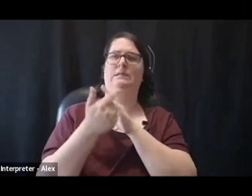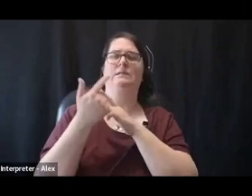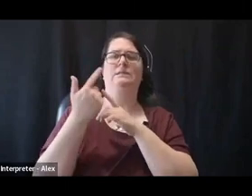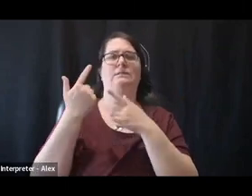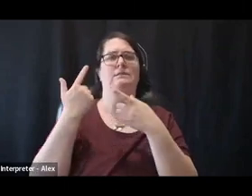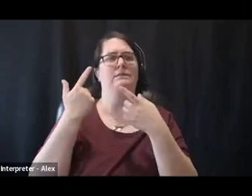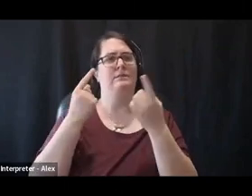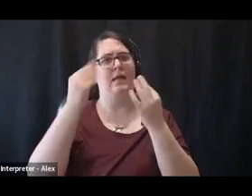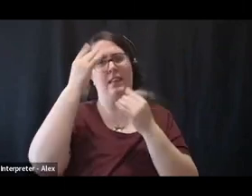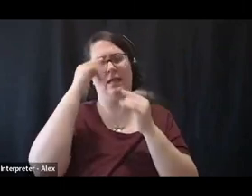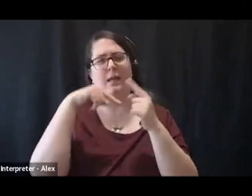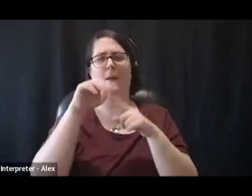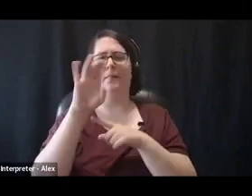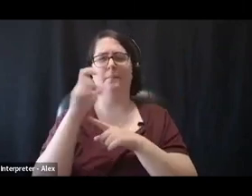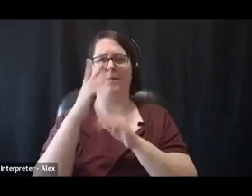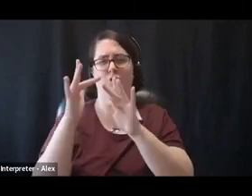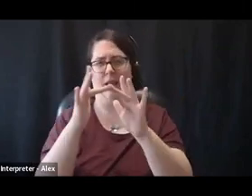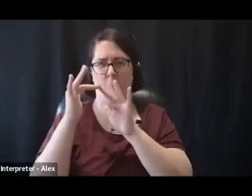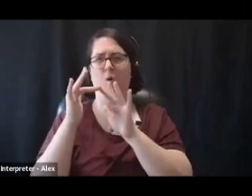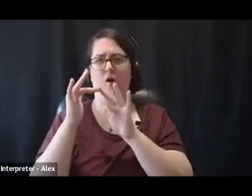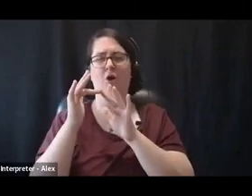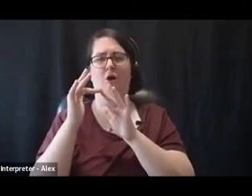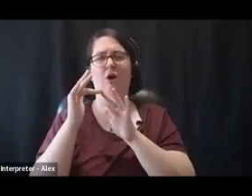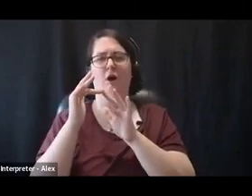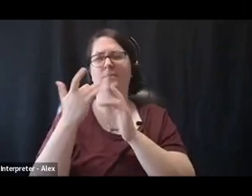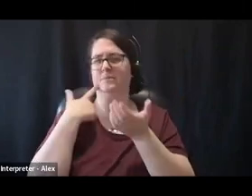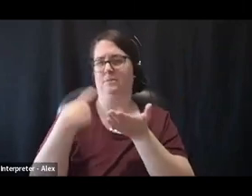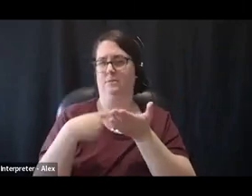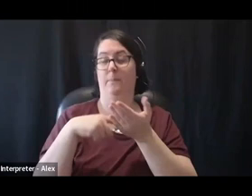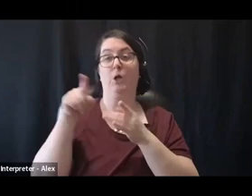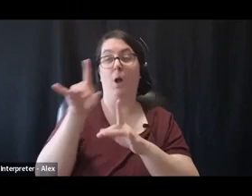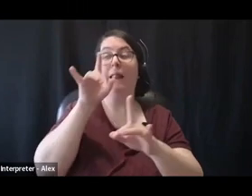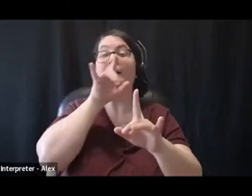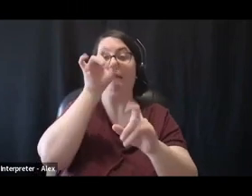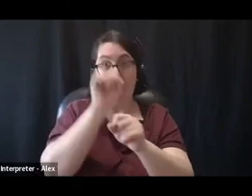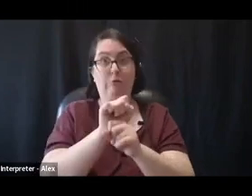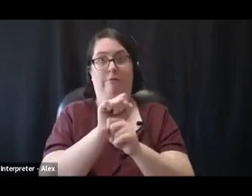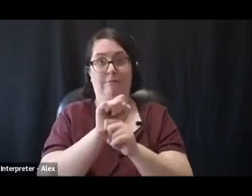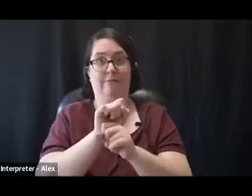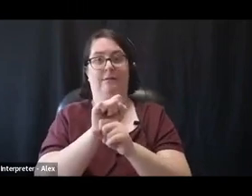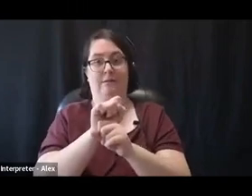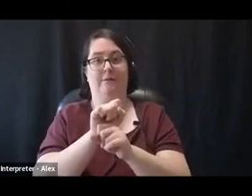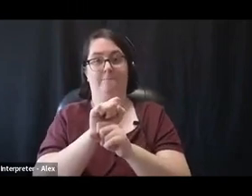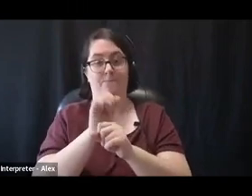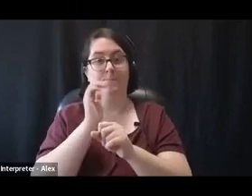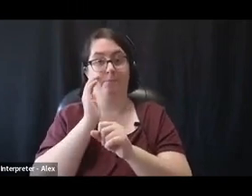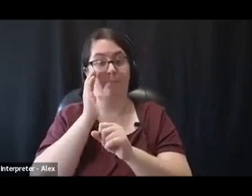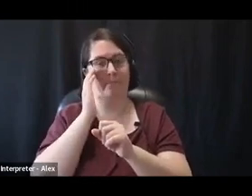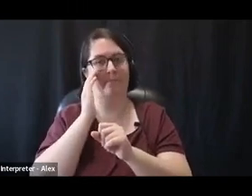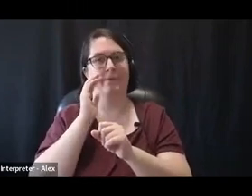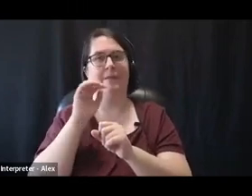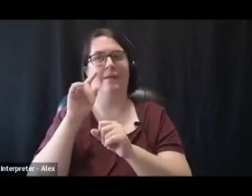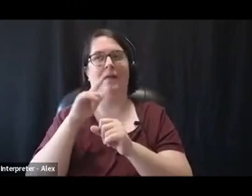again about the mesh network, because that's something that we discussed, but you're literally put rooter inside